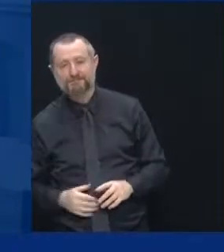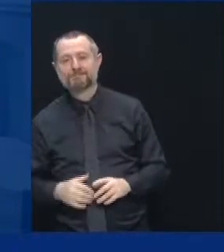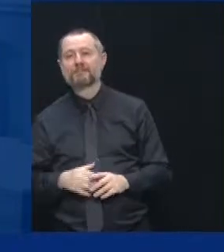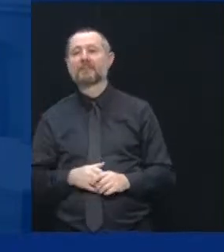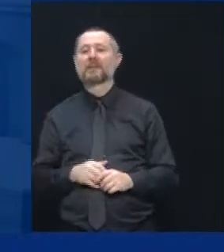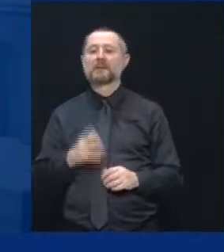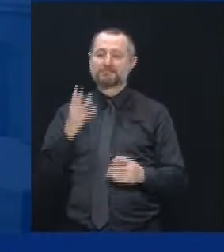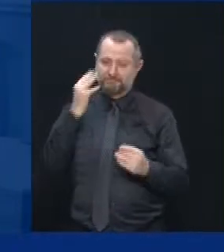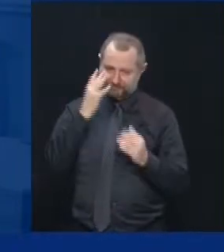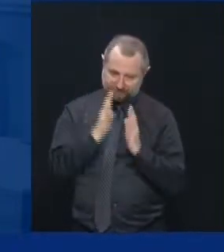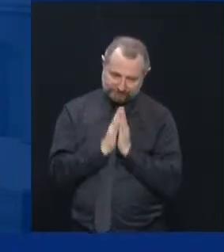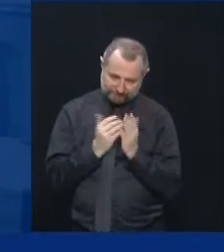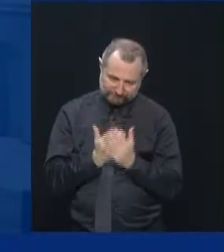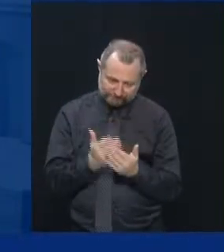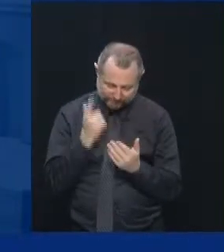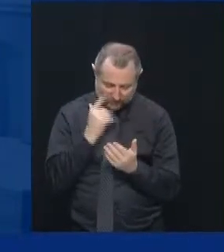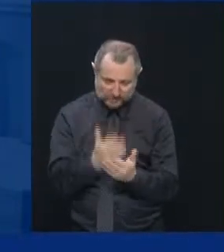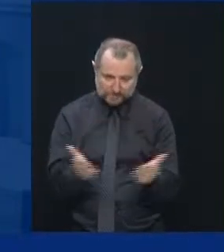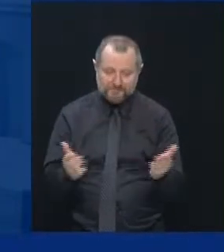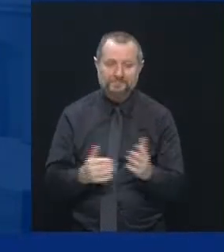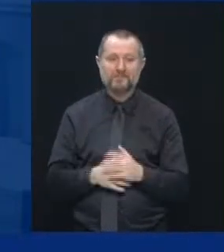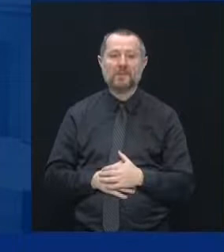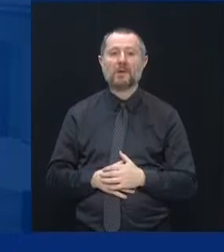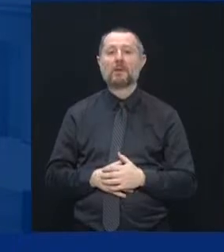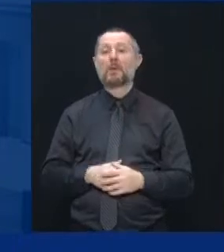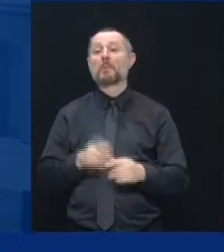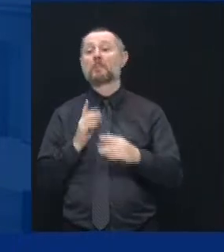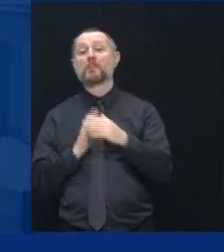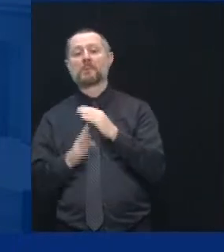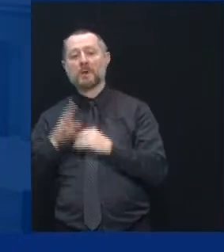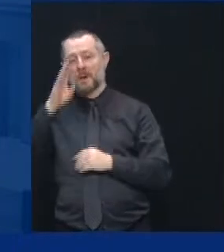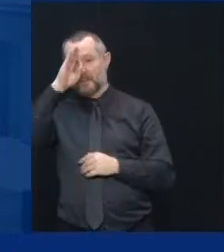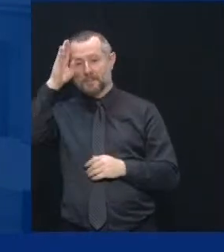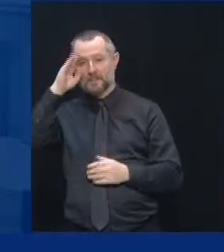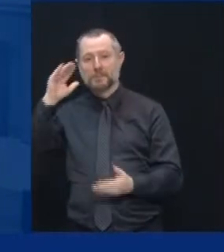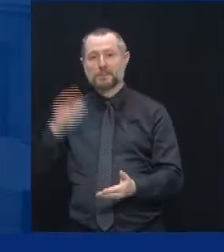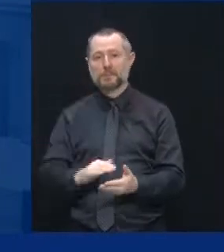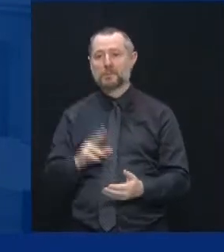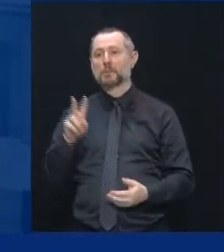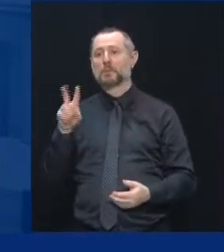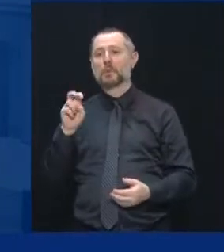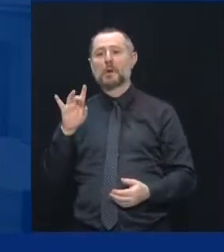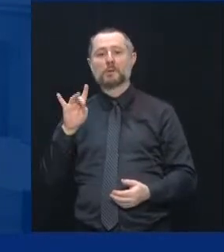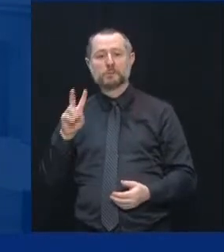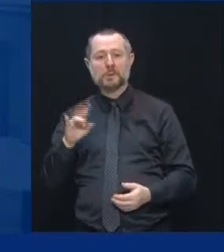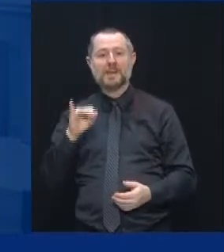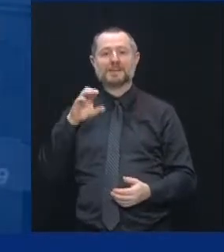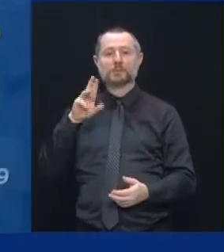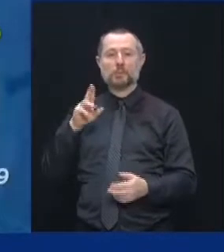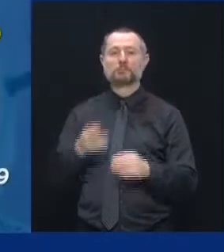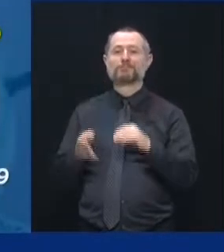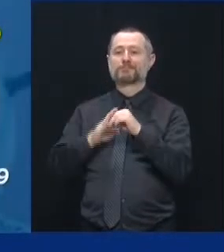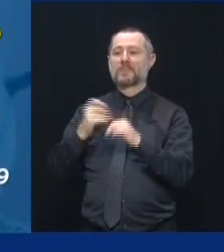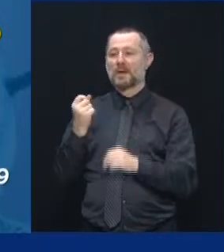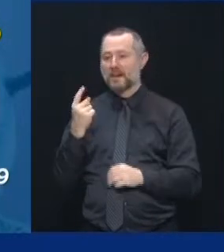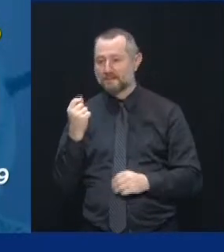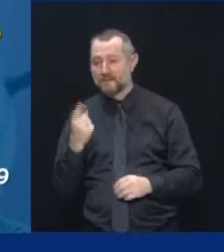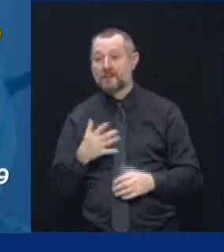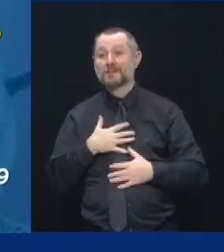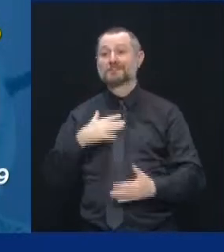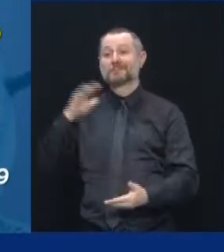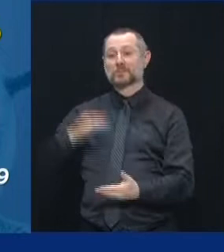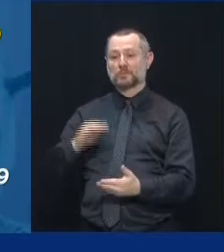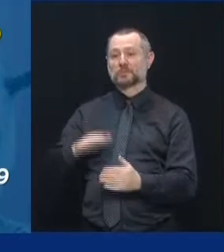and prayers. State hospitalizations are down. ICU is up about 11, intubations down